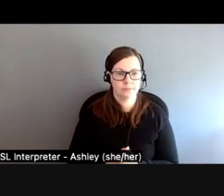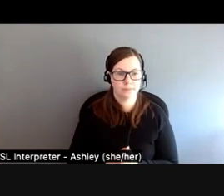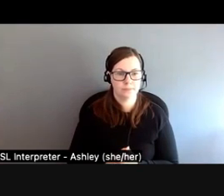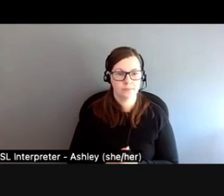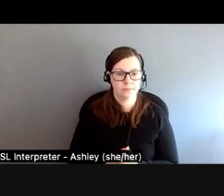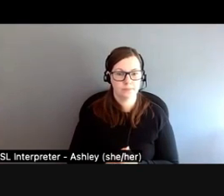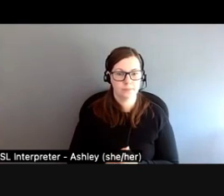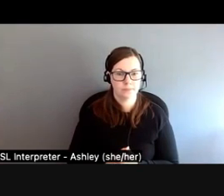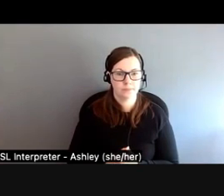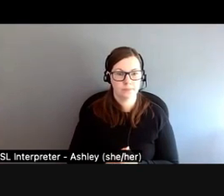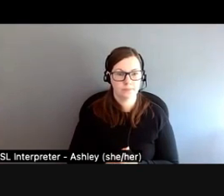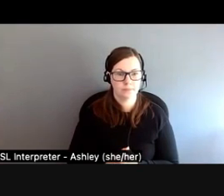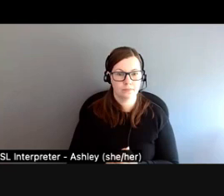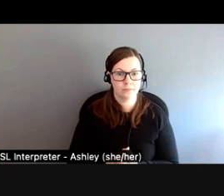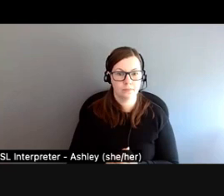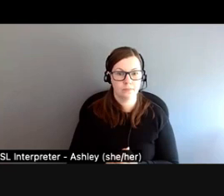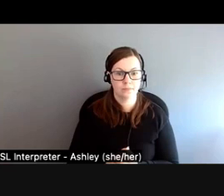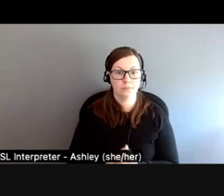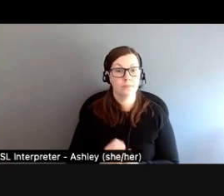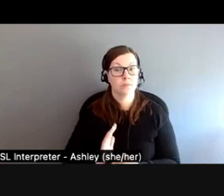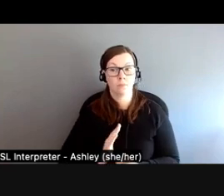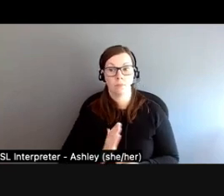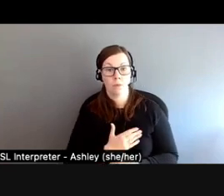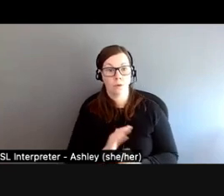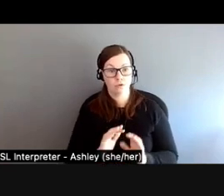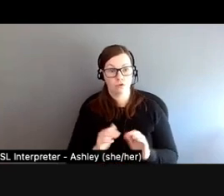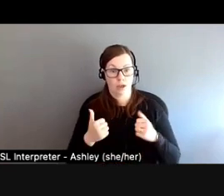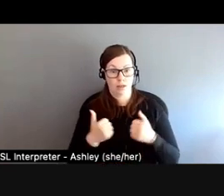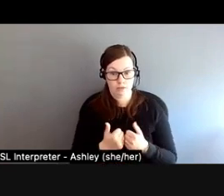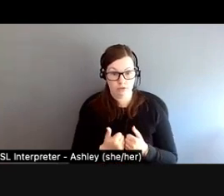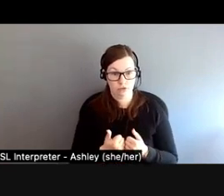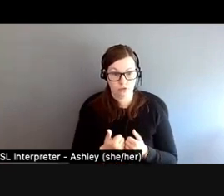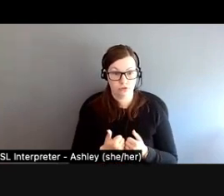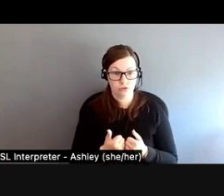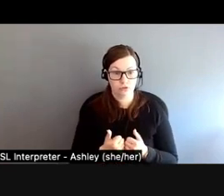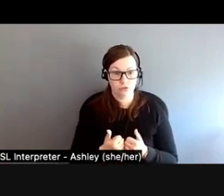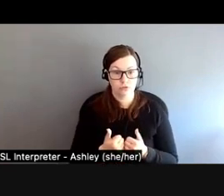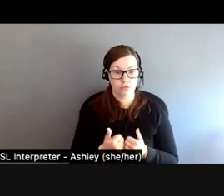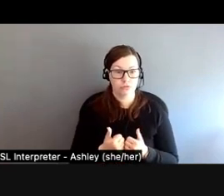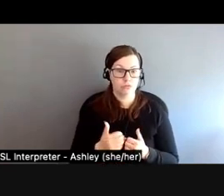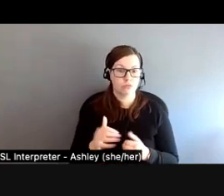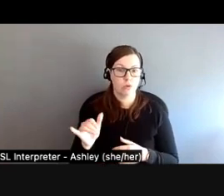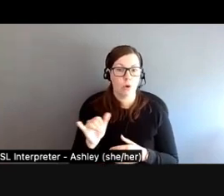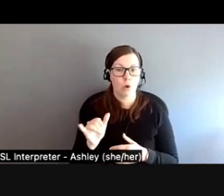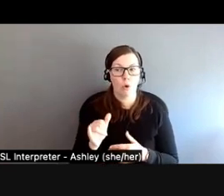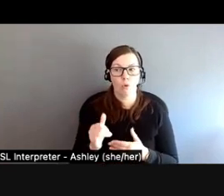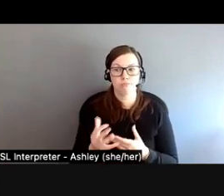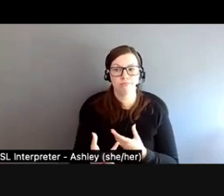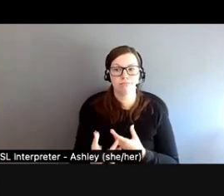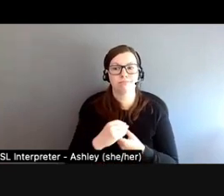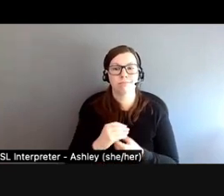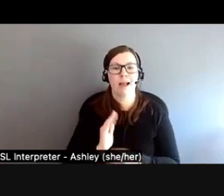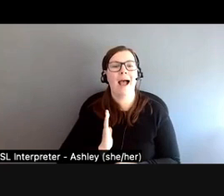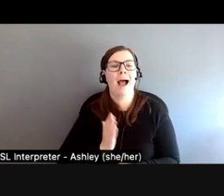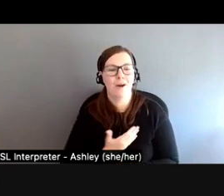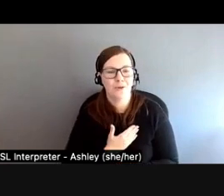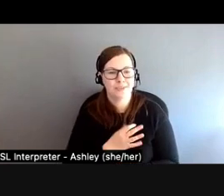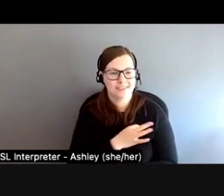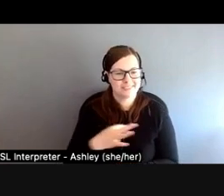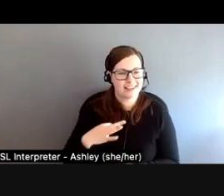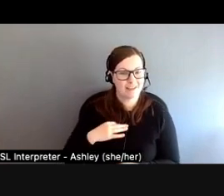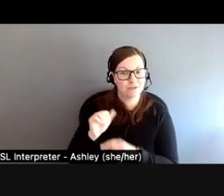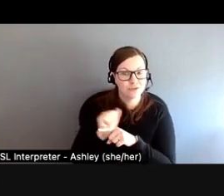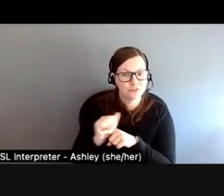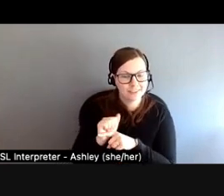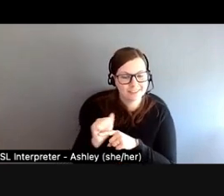These challenges also related to came while we were getting trained. So when we started to get